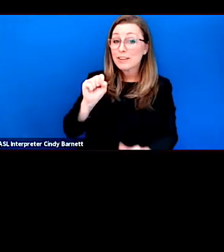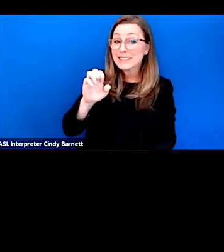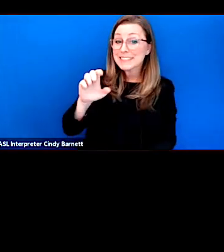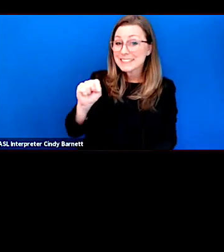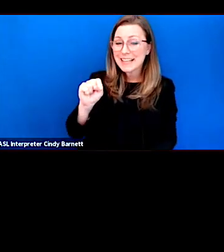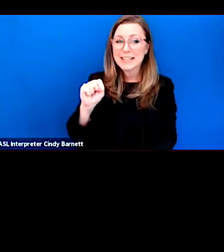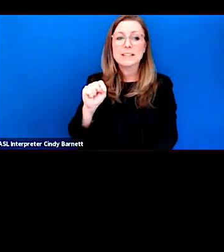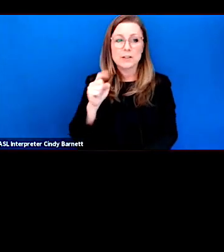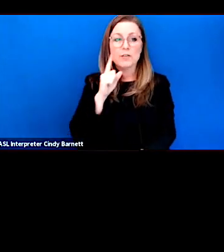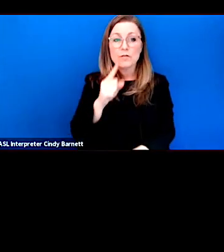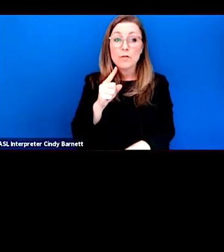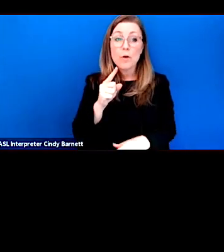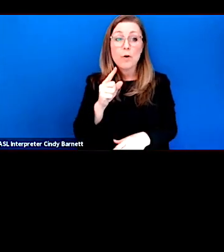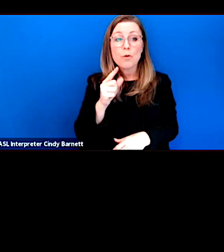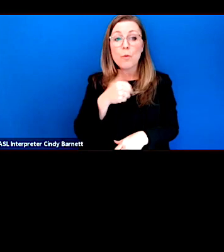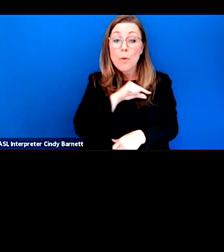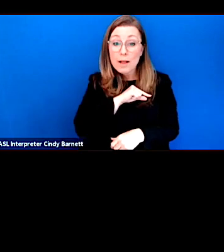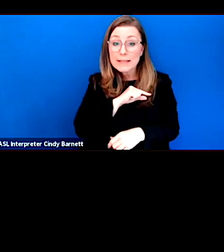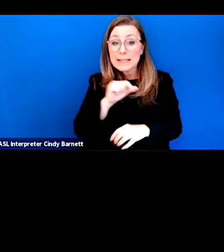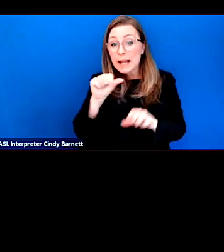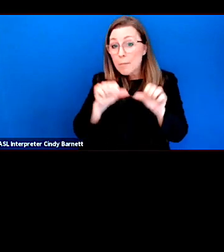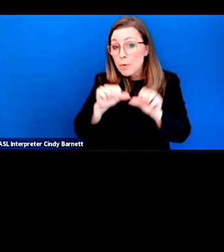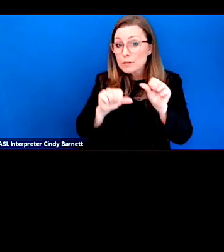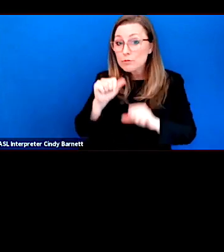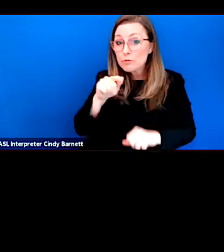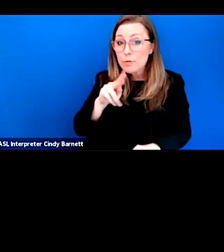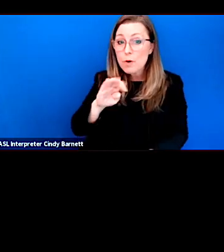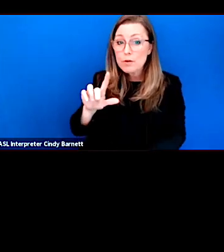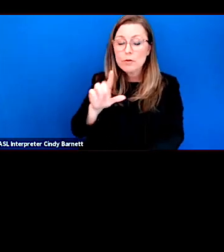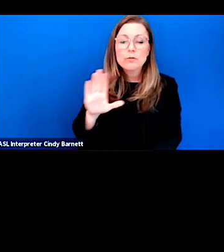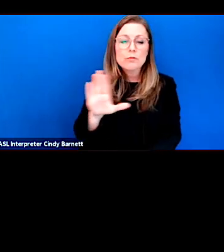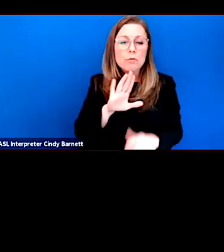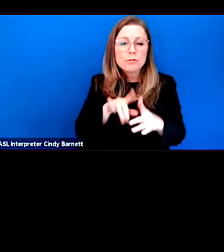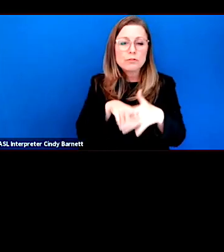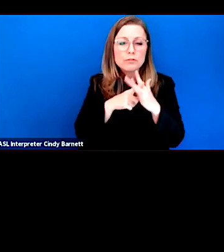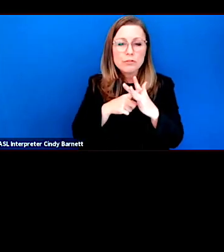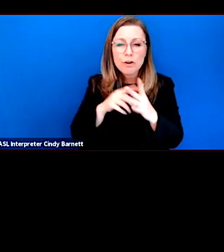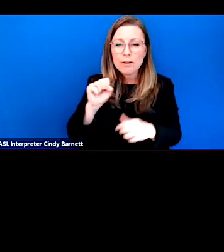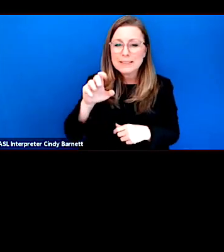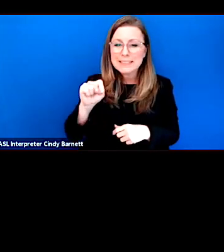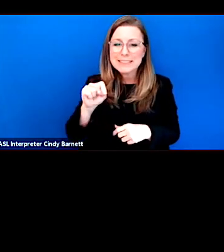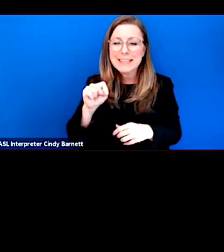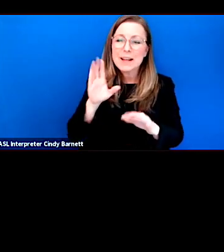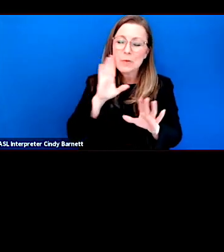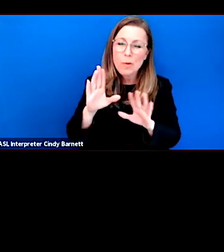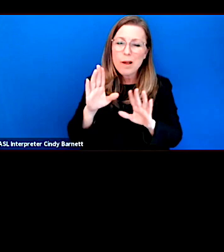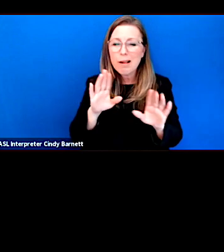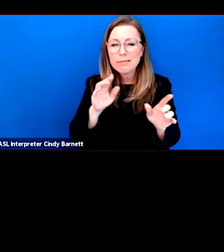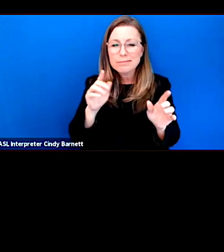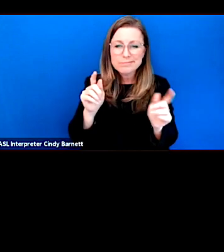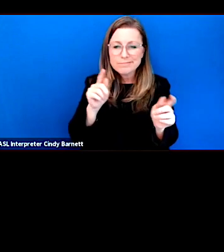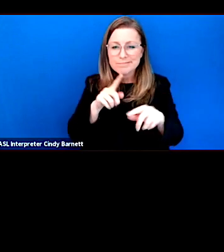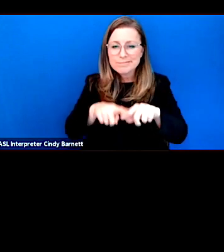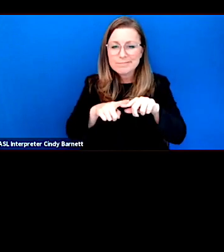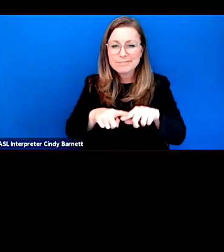earlier, your start set will vary in size according to your research question, how much literature is published in